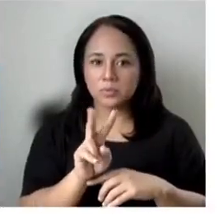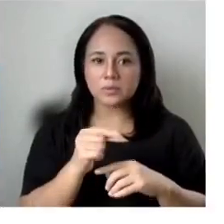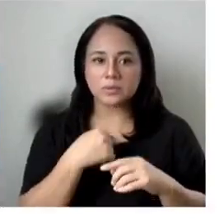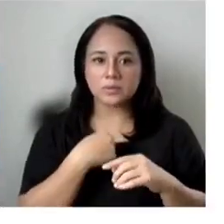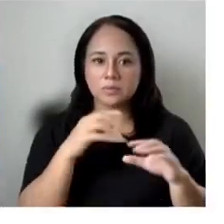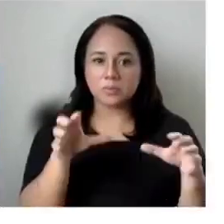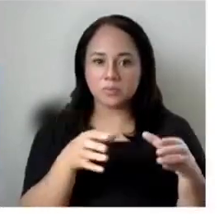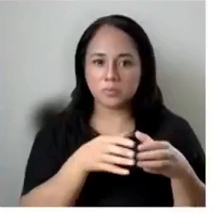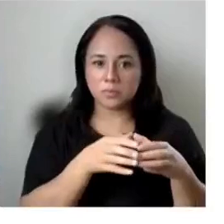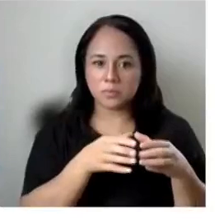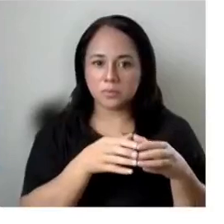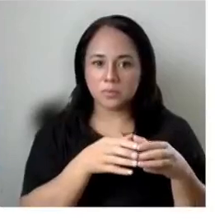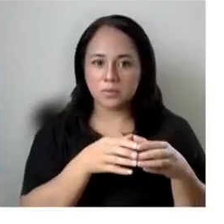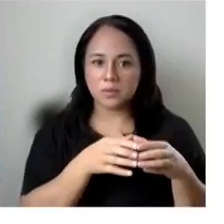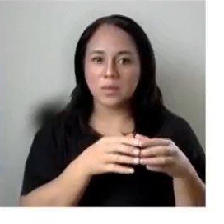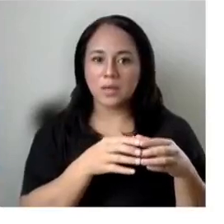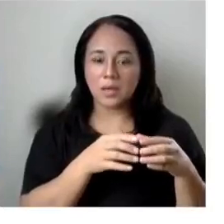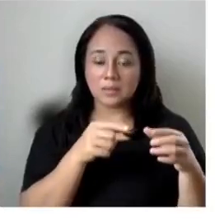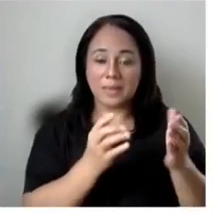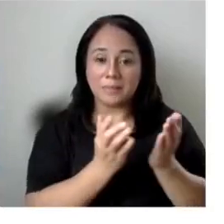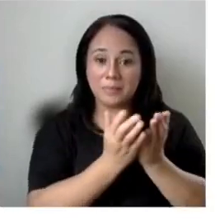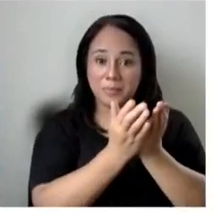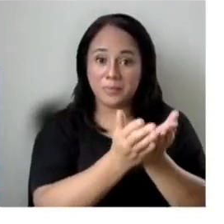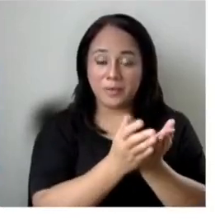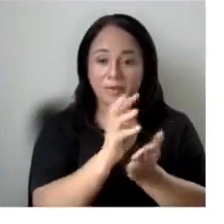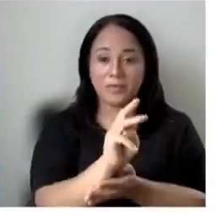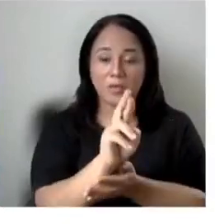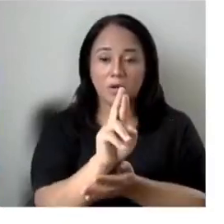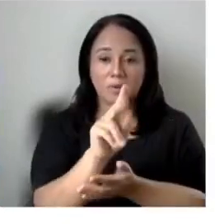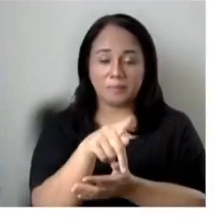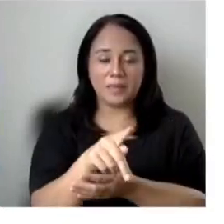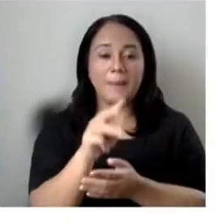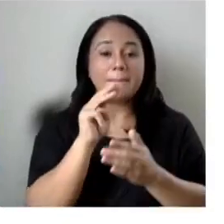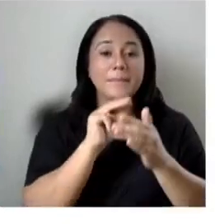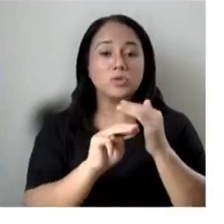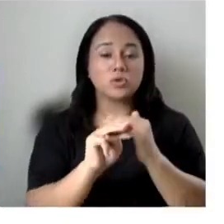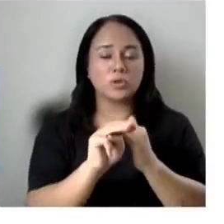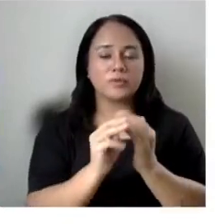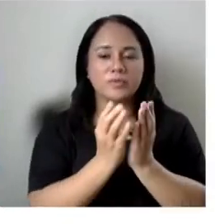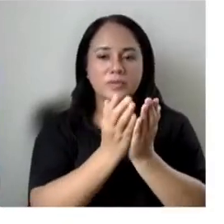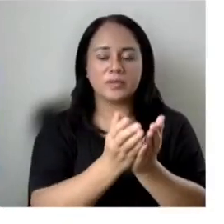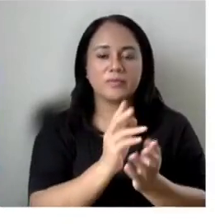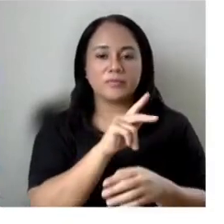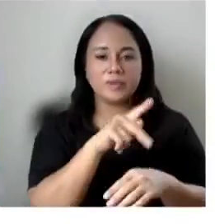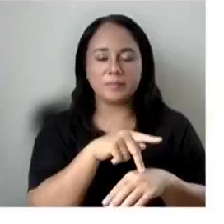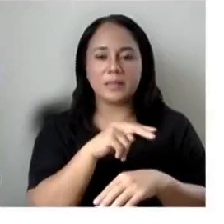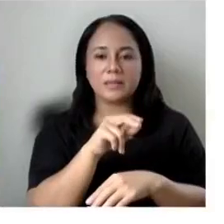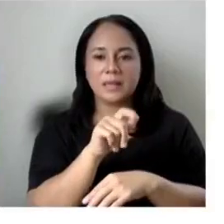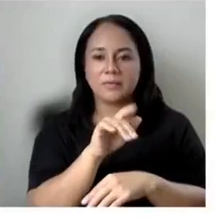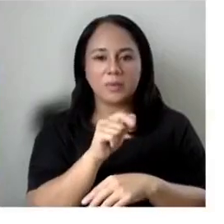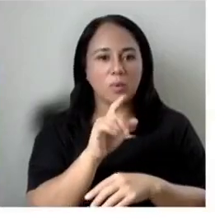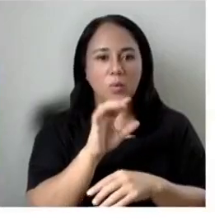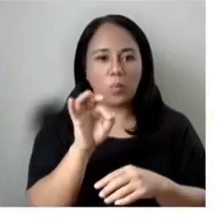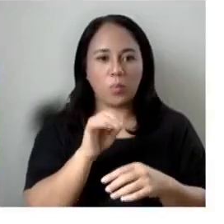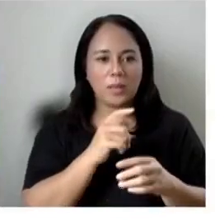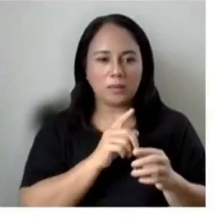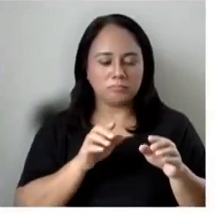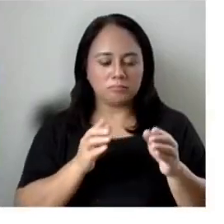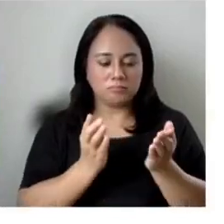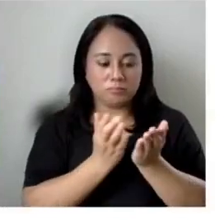vessel of the government. The BRP Sierra Madre is a commissioned vessel of the Philippine Navy. No one can just dock beside a